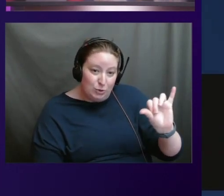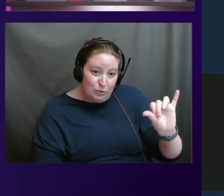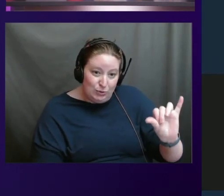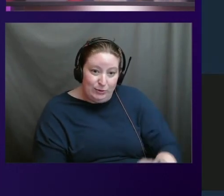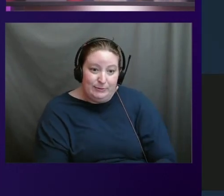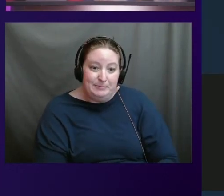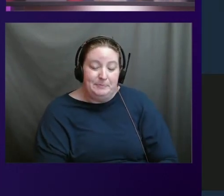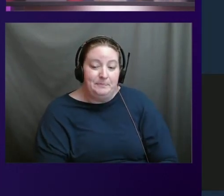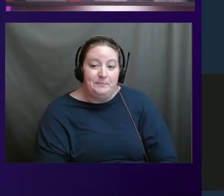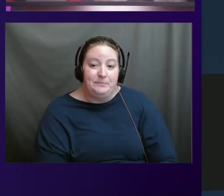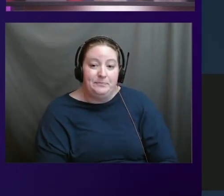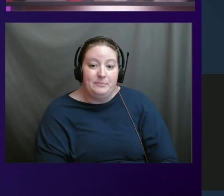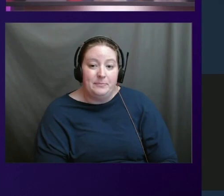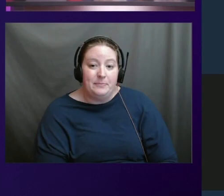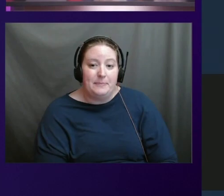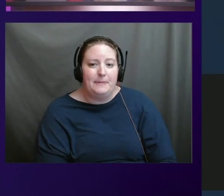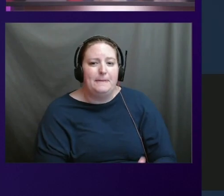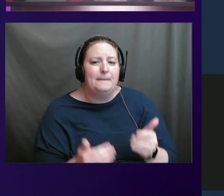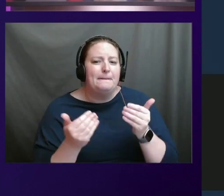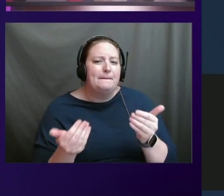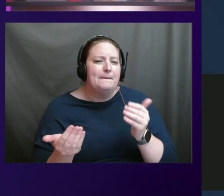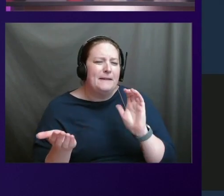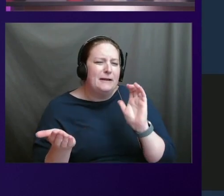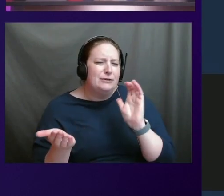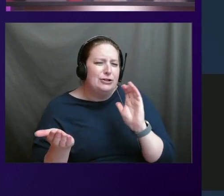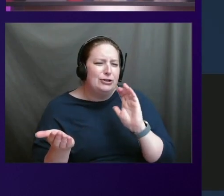So we're going to go ahead and search for